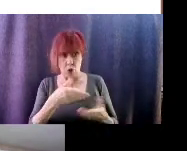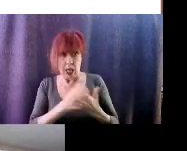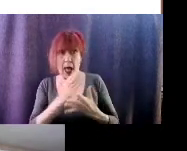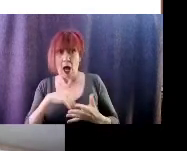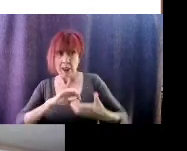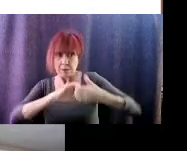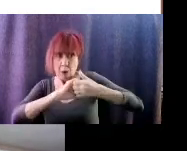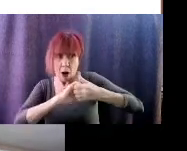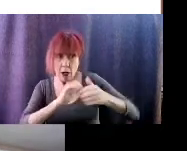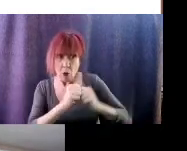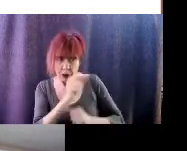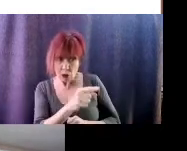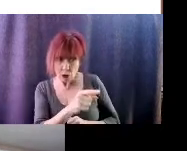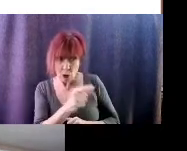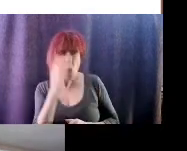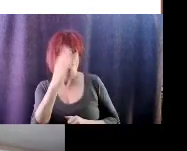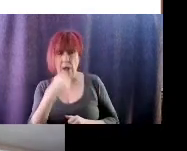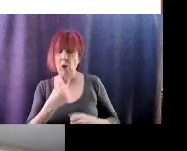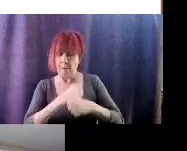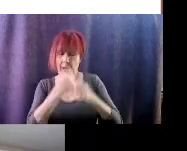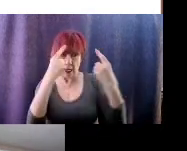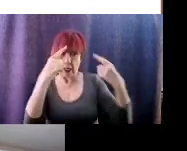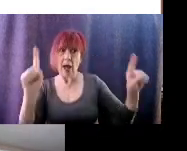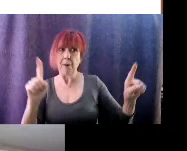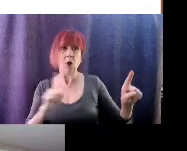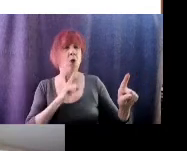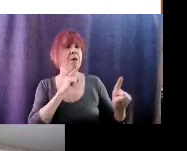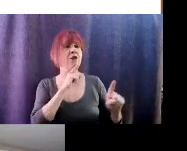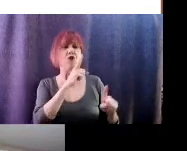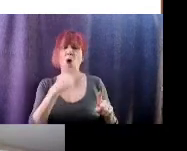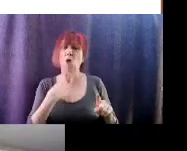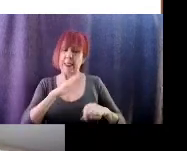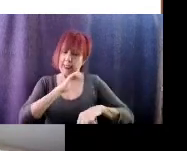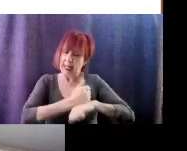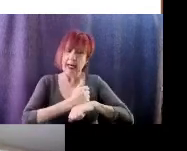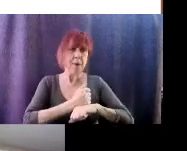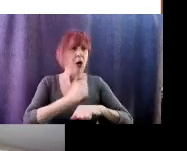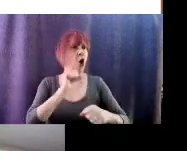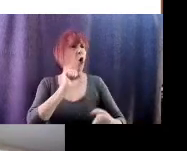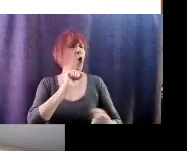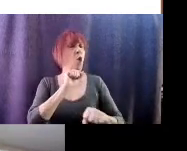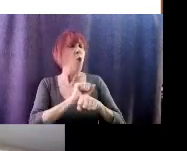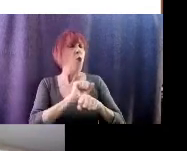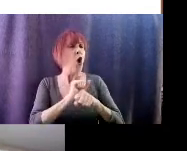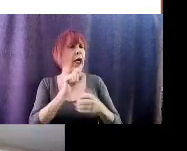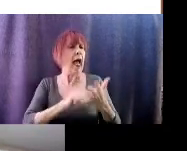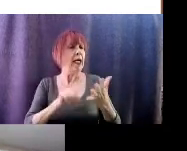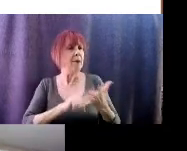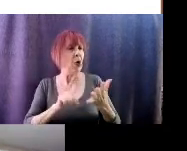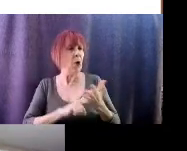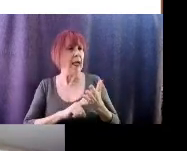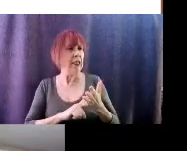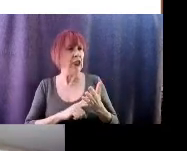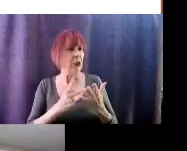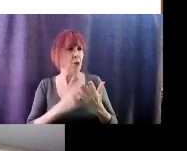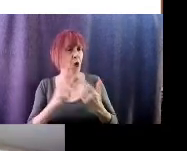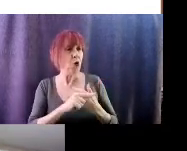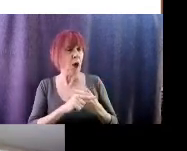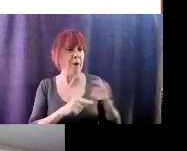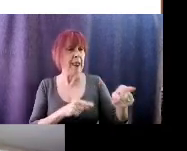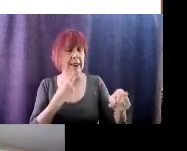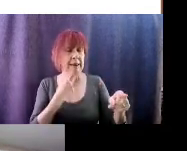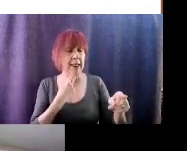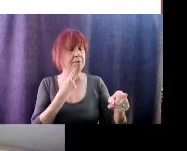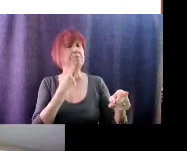you, we will make it happen. We'll make sure we have a work exploration program. And he just turned on the spot within a few minutes and said,